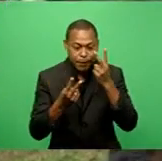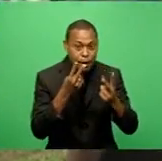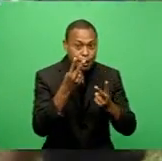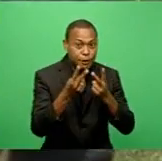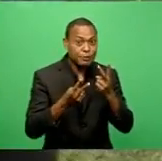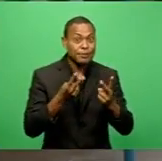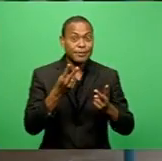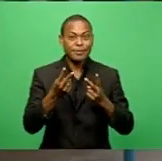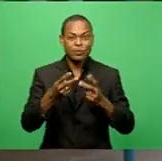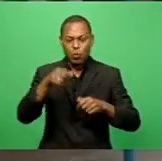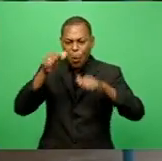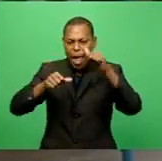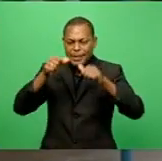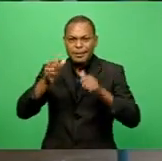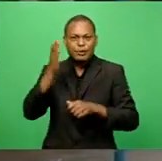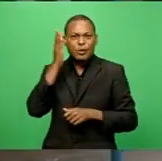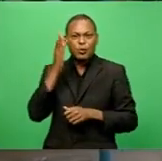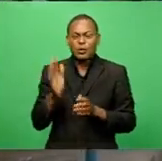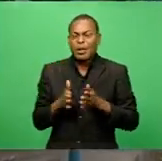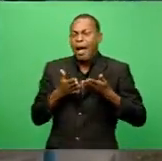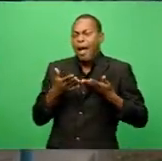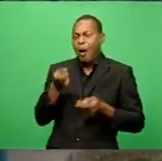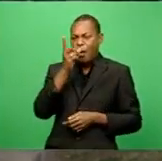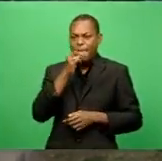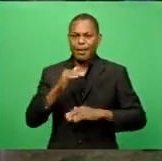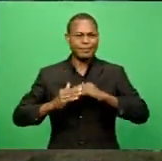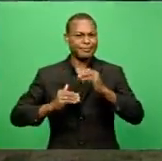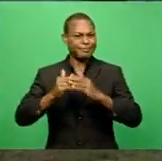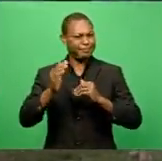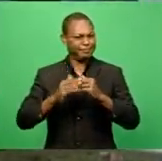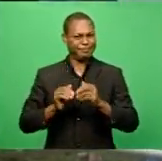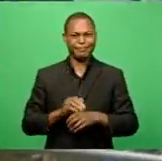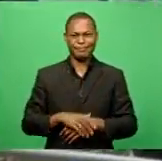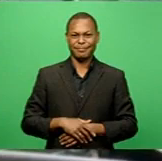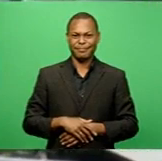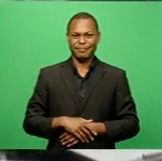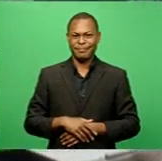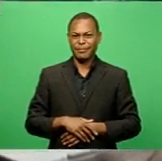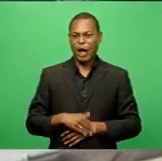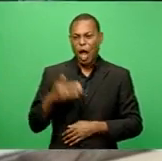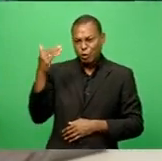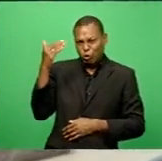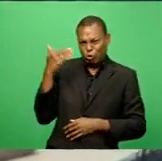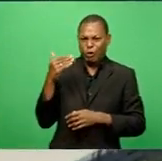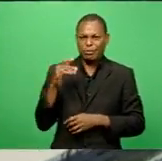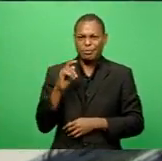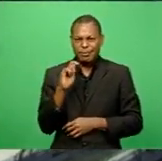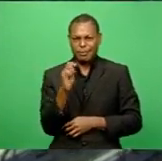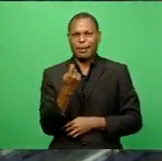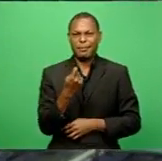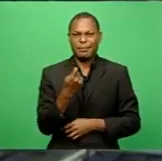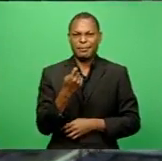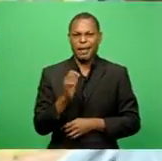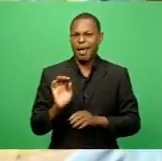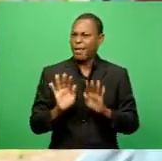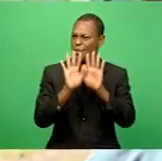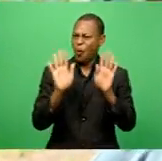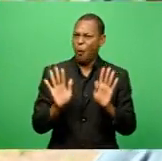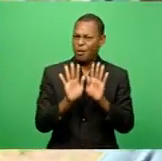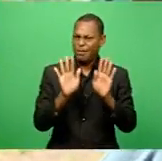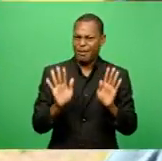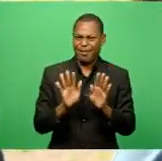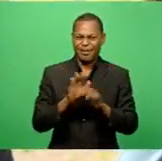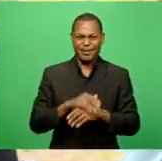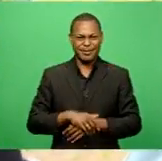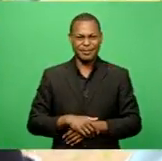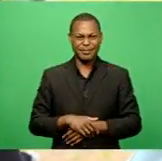assess how it can be rebuilt. As you know that we have a very short school term, school holidays I should say.